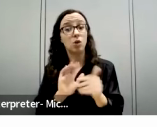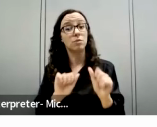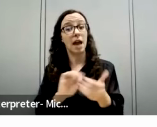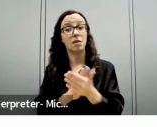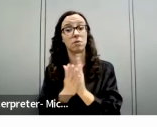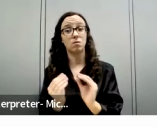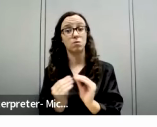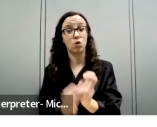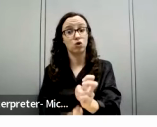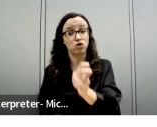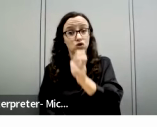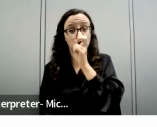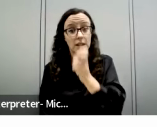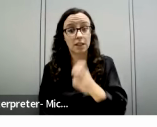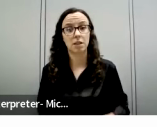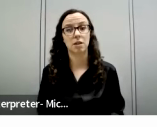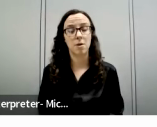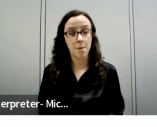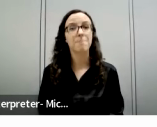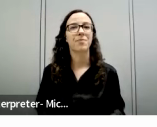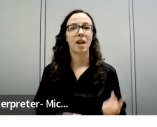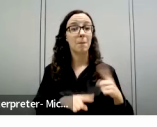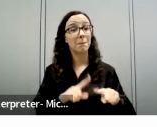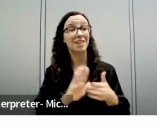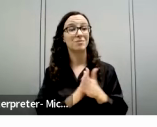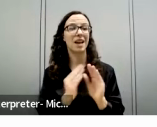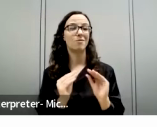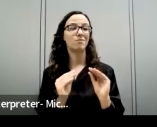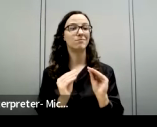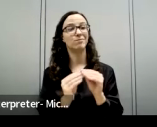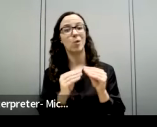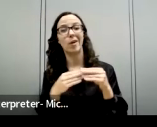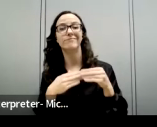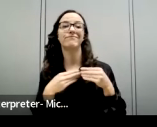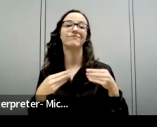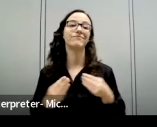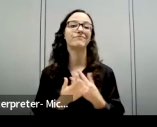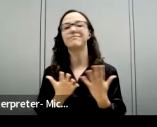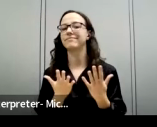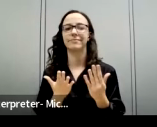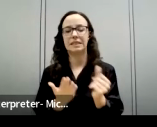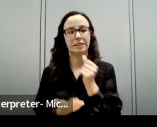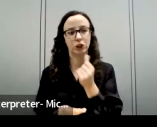want, but making it less strict is not advised.